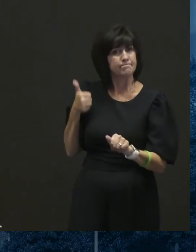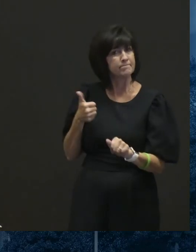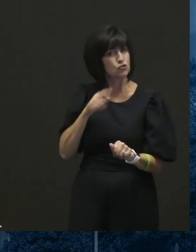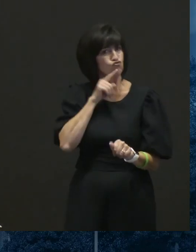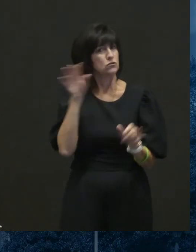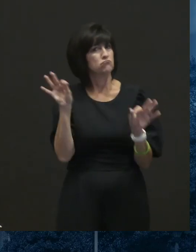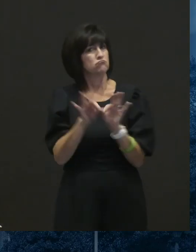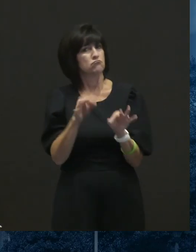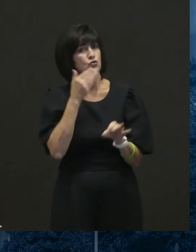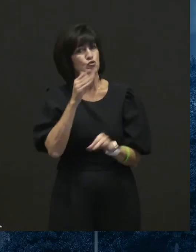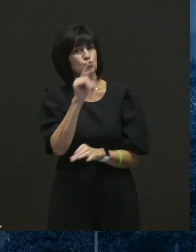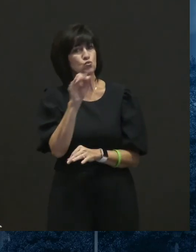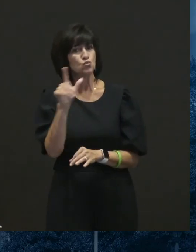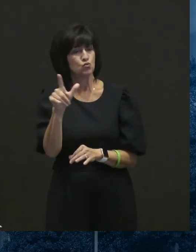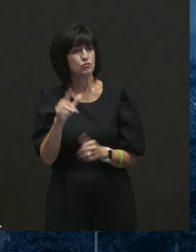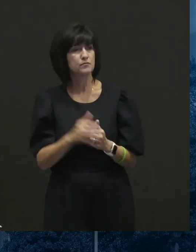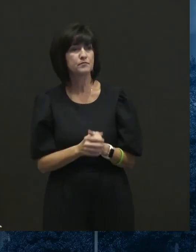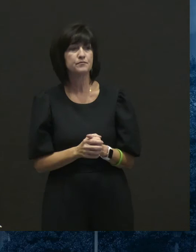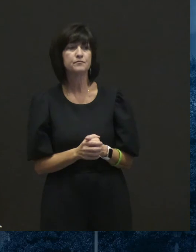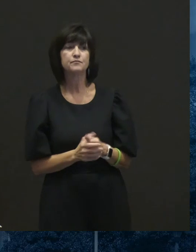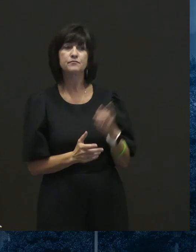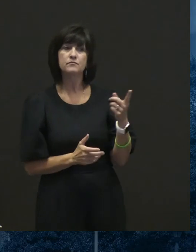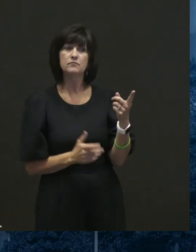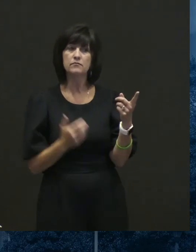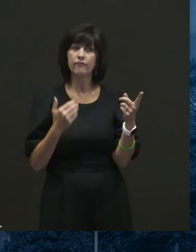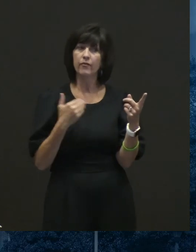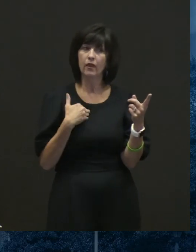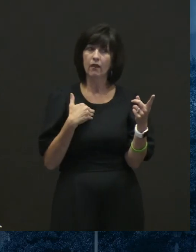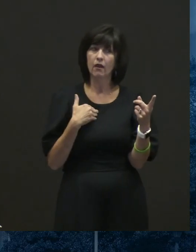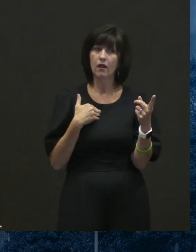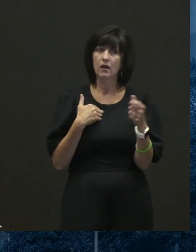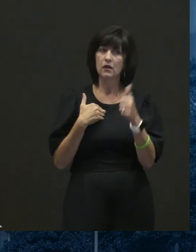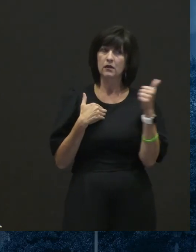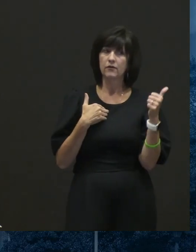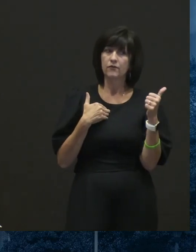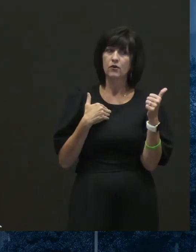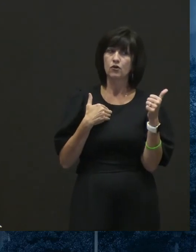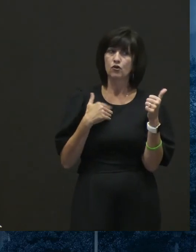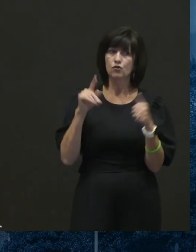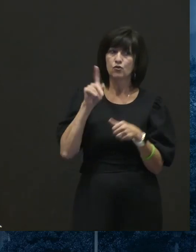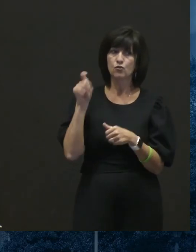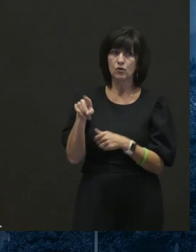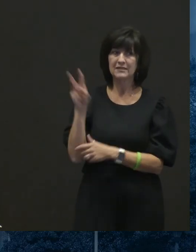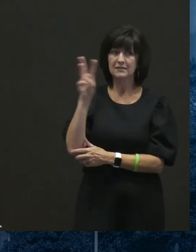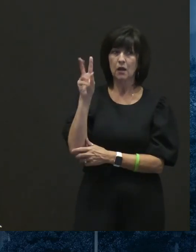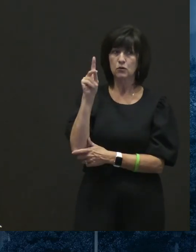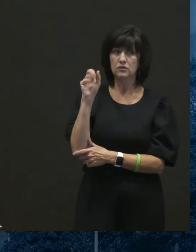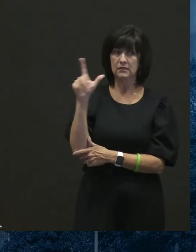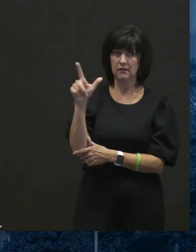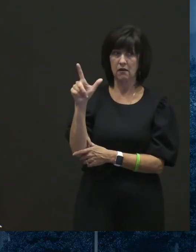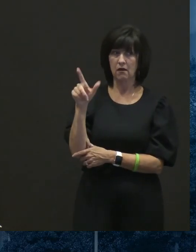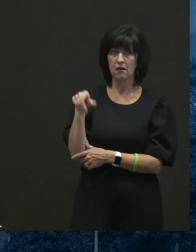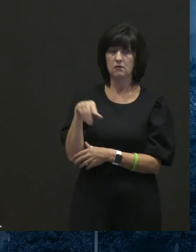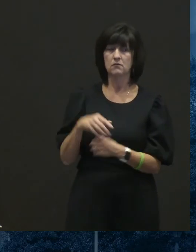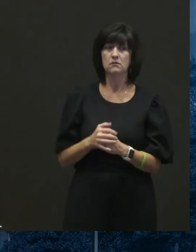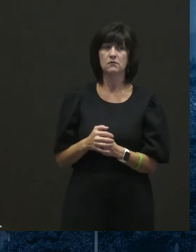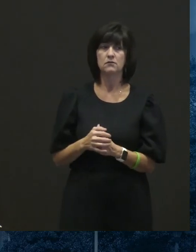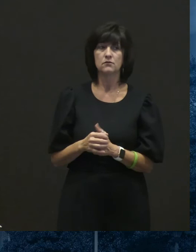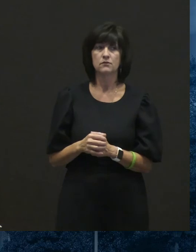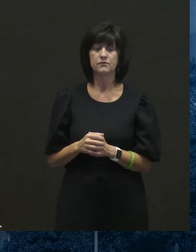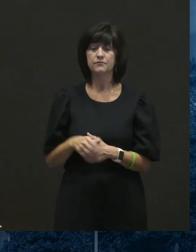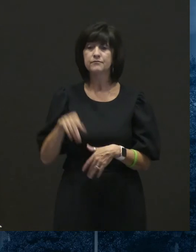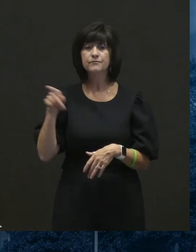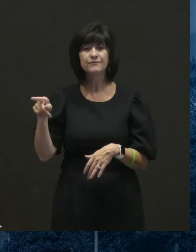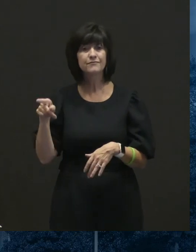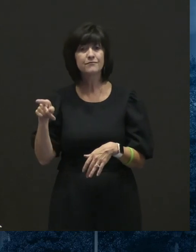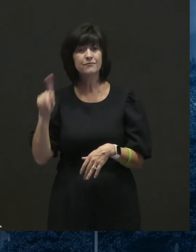last pre-submitted question, then we just have one more question from Sean Green at WDEL. You've been continuously talking about schools